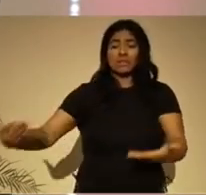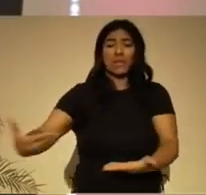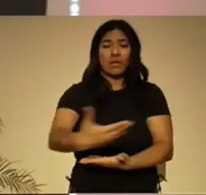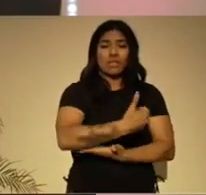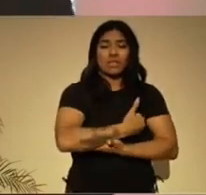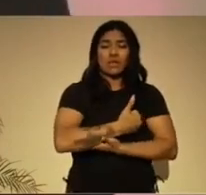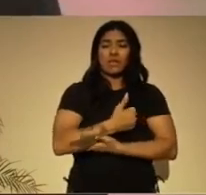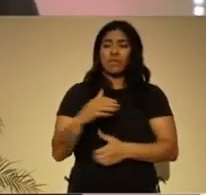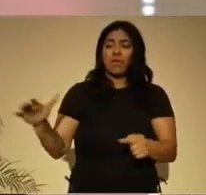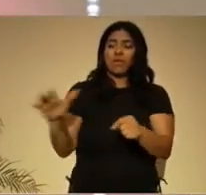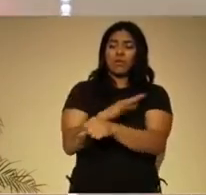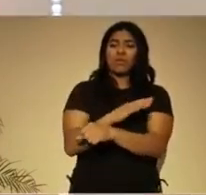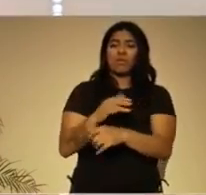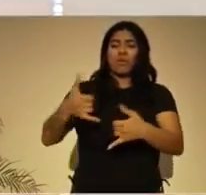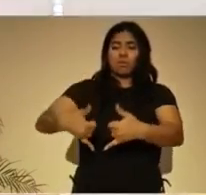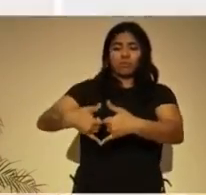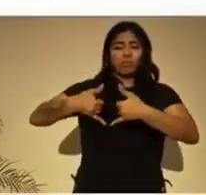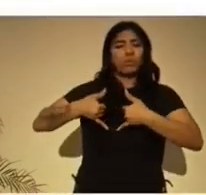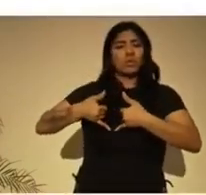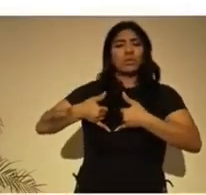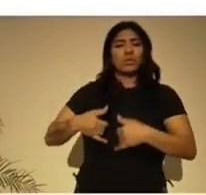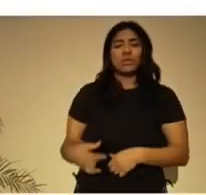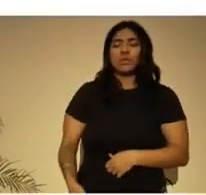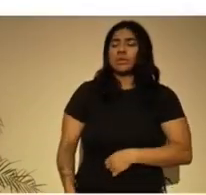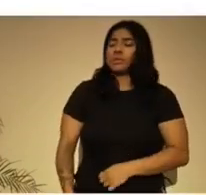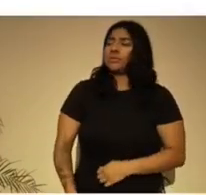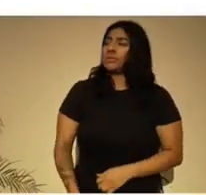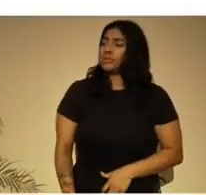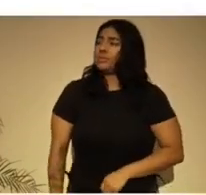God wants you to receive the full reward.